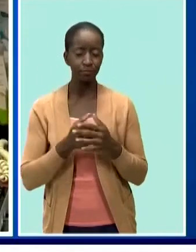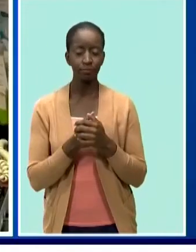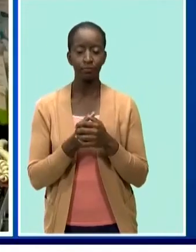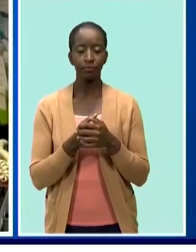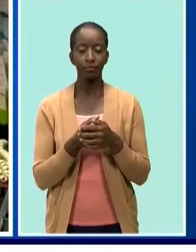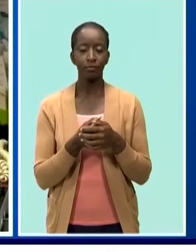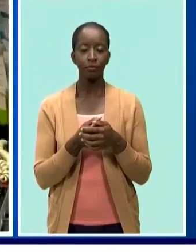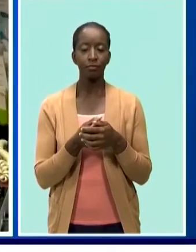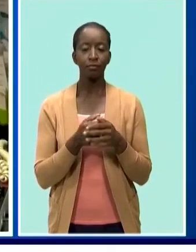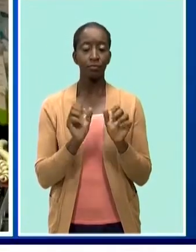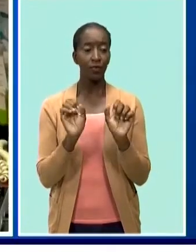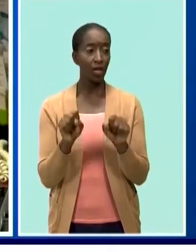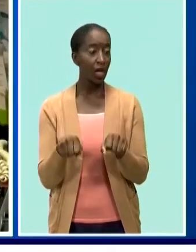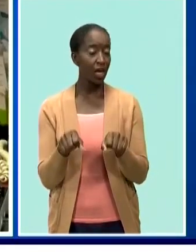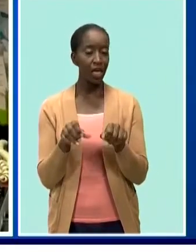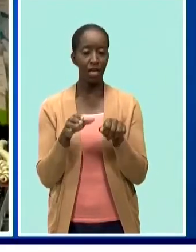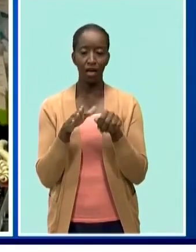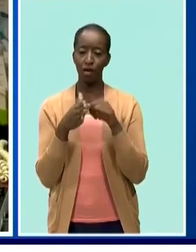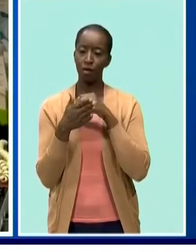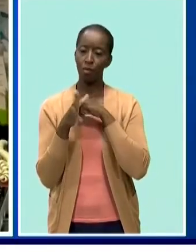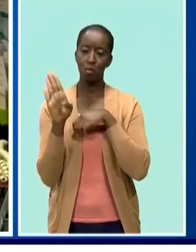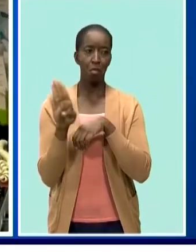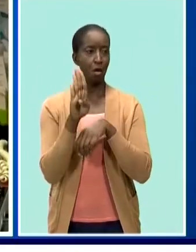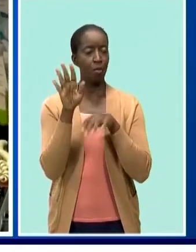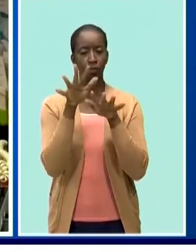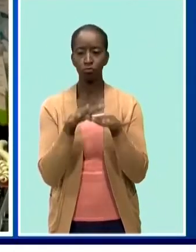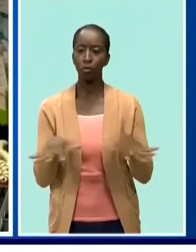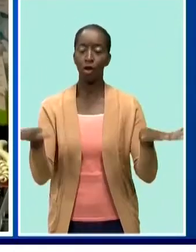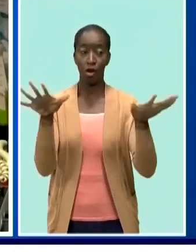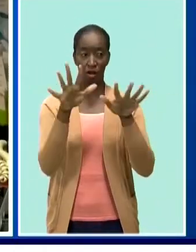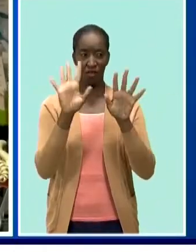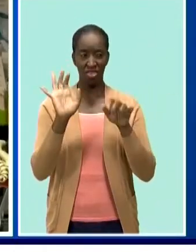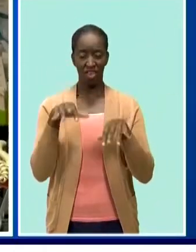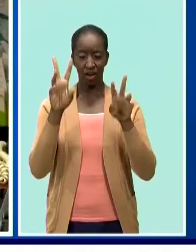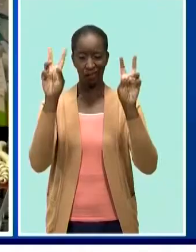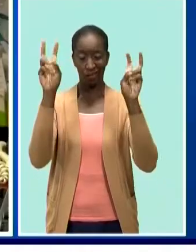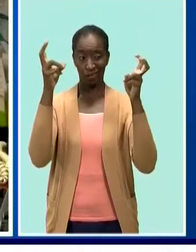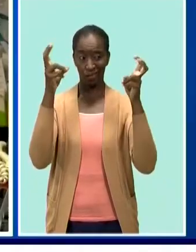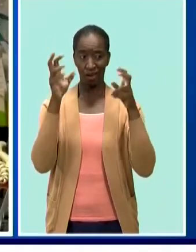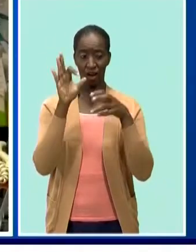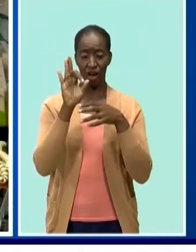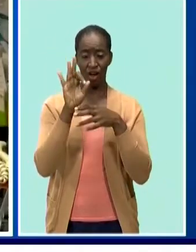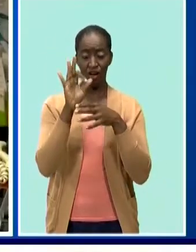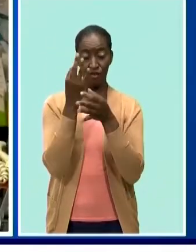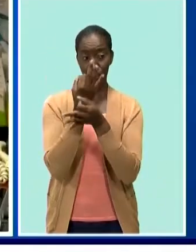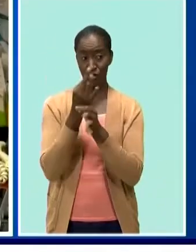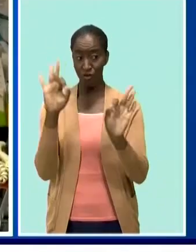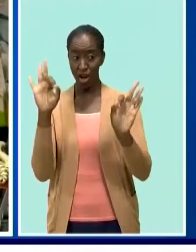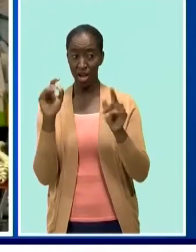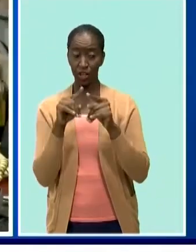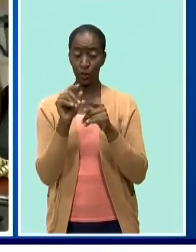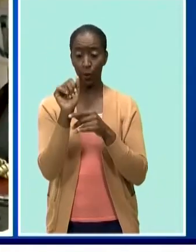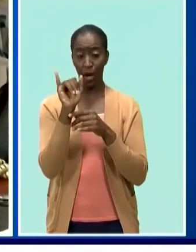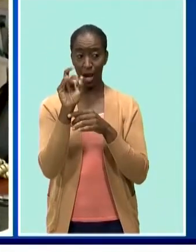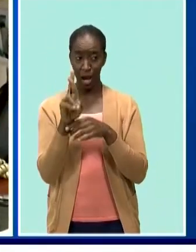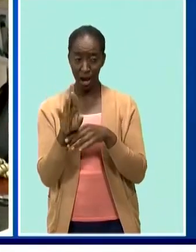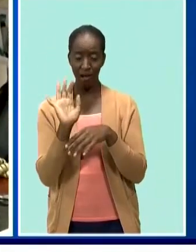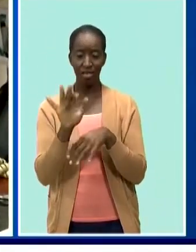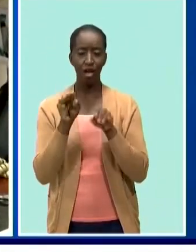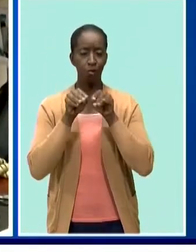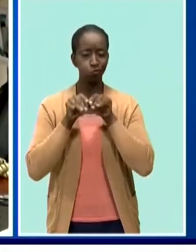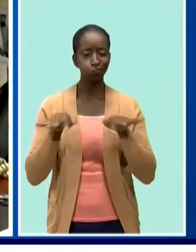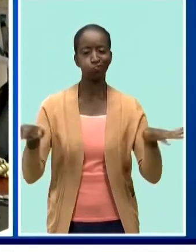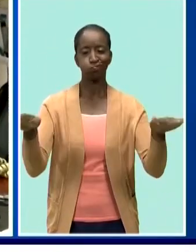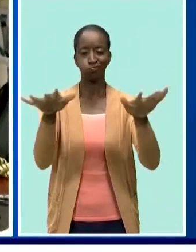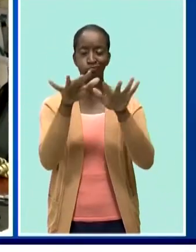to broadcast to the whole country for the free-to-air service in HD. Persons who are using other services